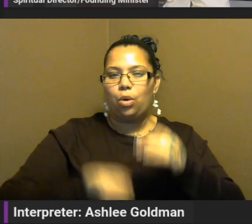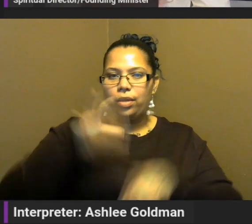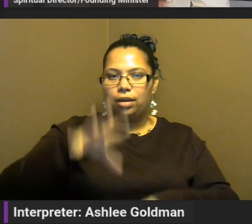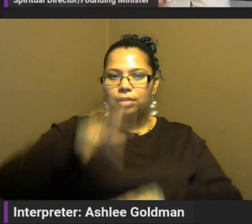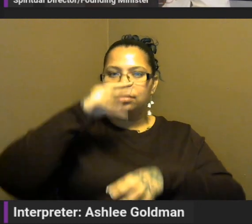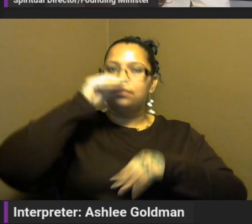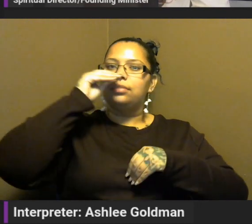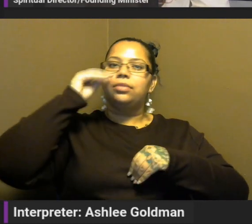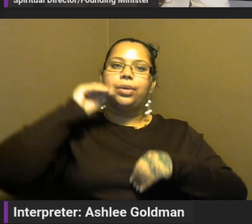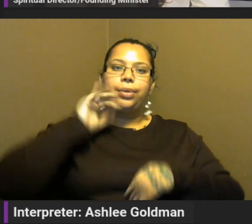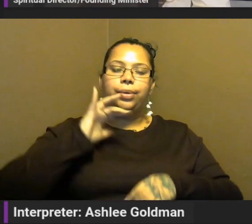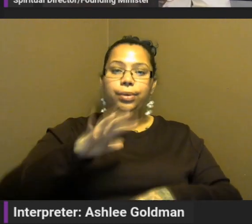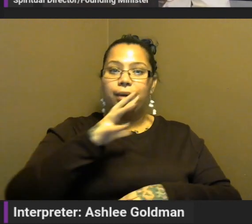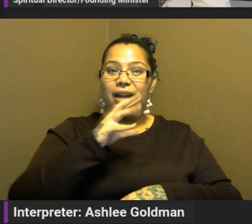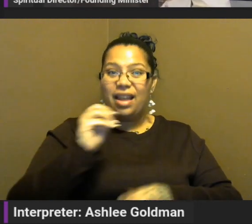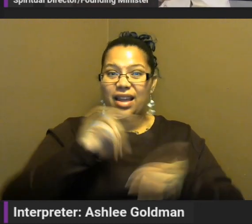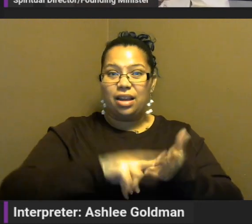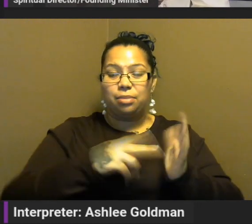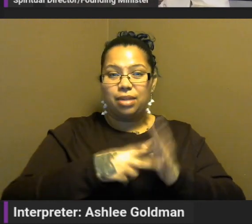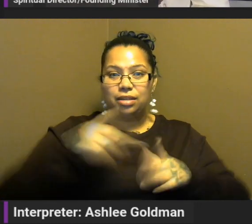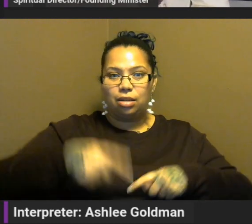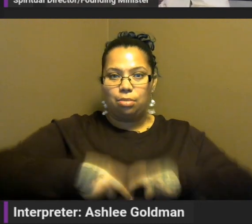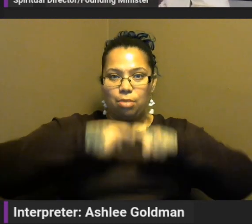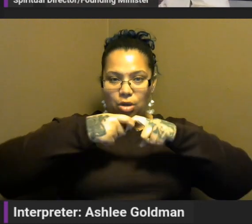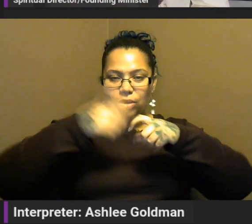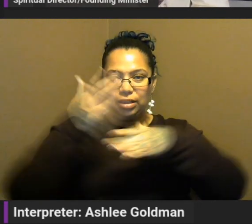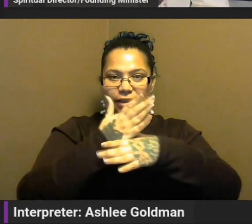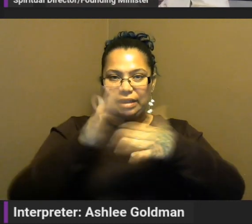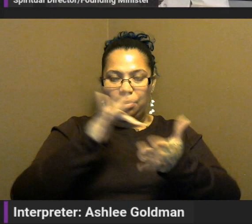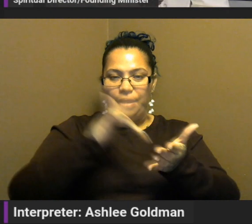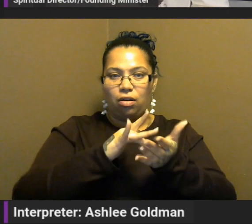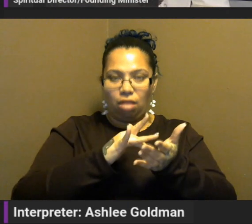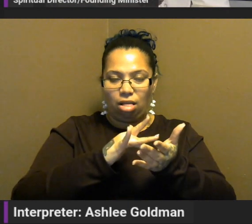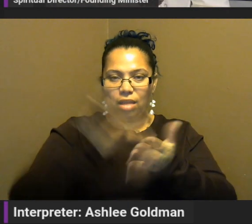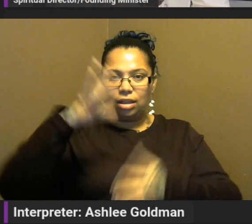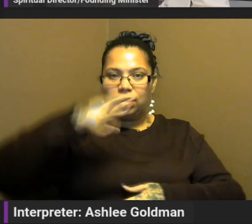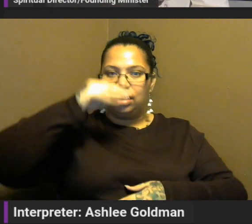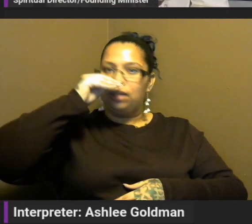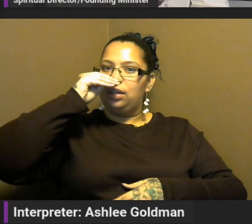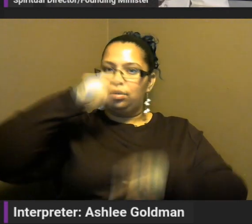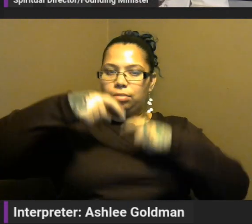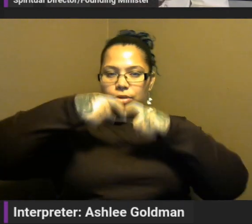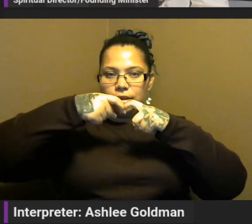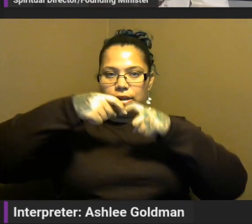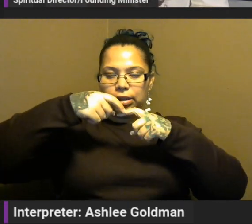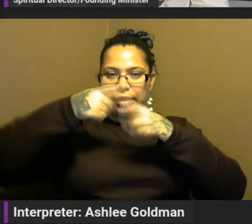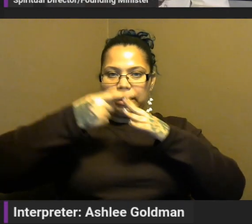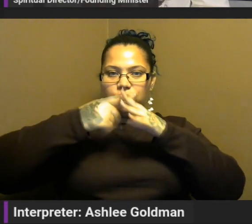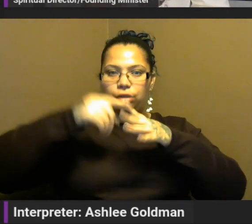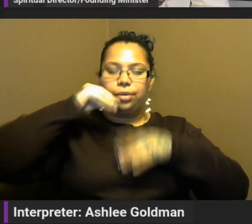exhale and the pause between where the inhale stops and the exhale